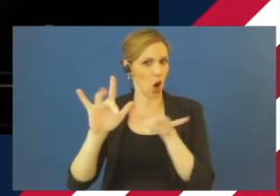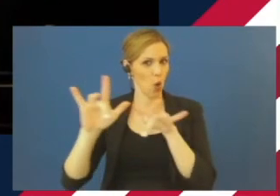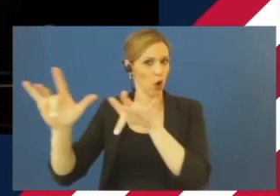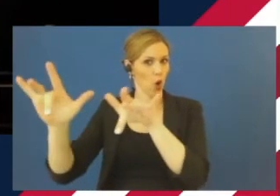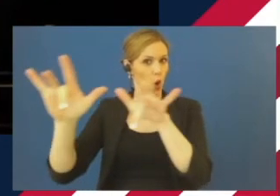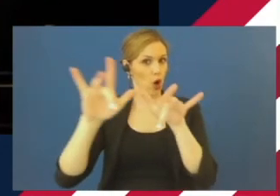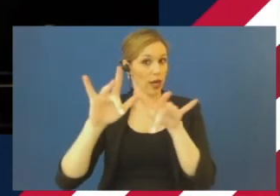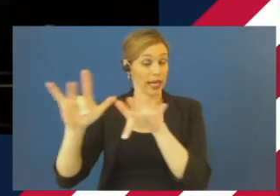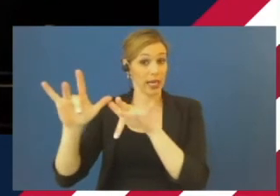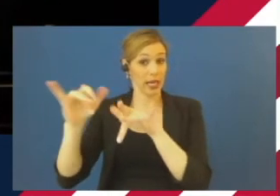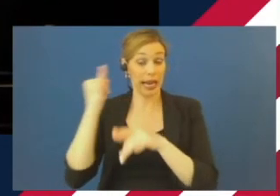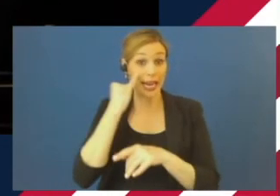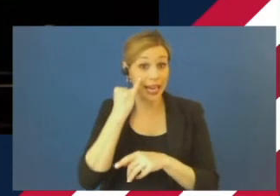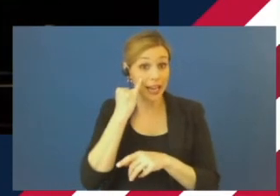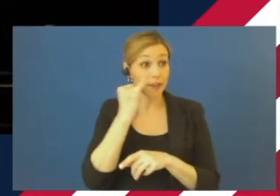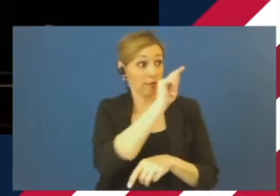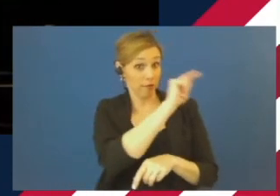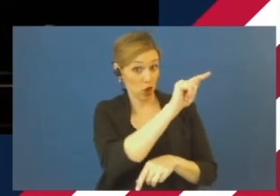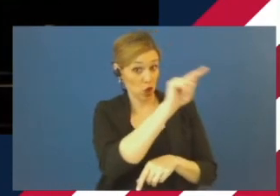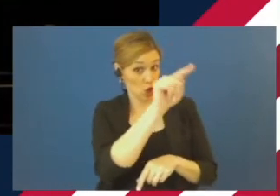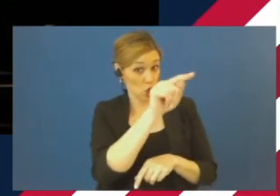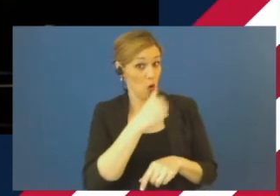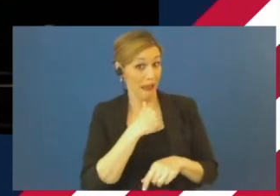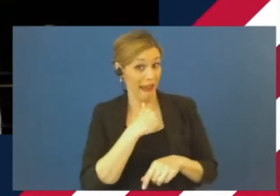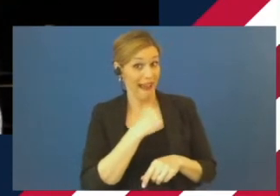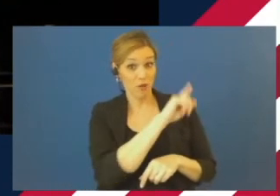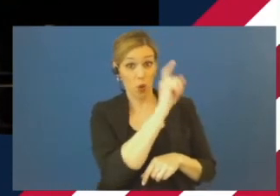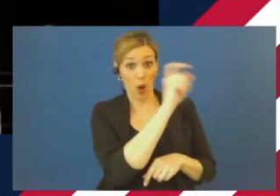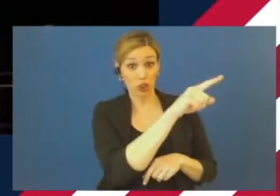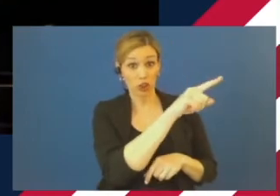the staff and we will make sure that we get answers for you.